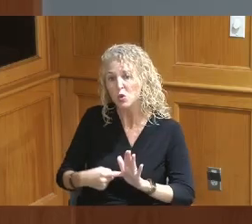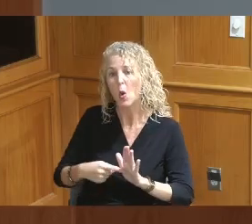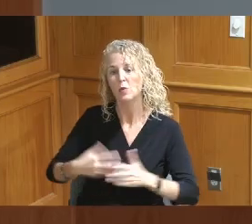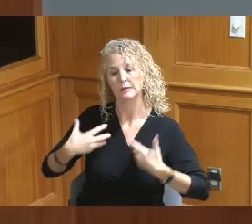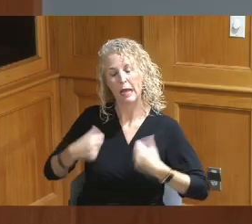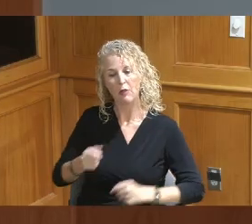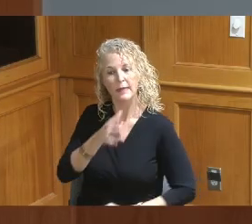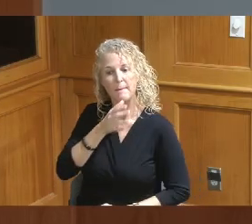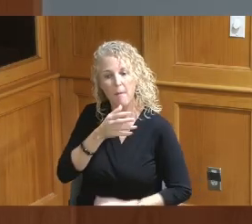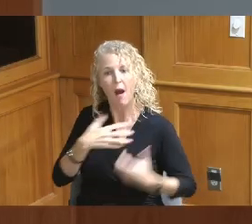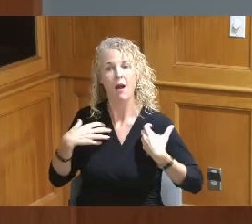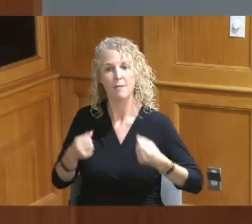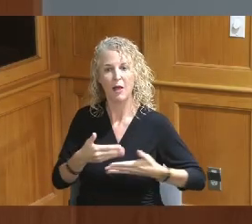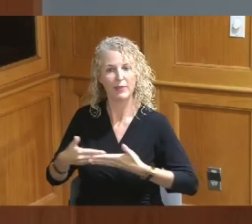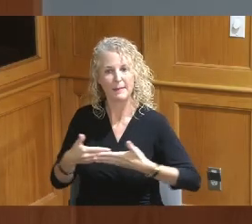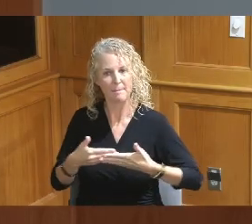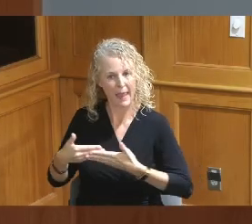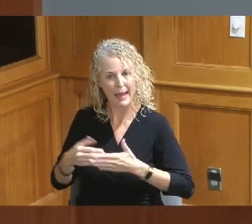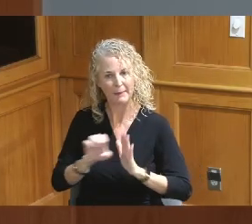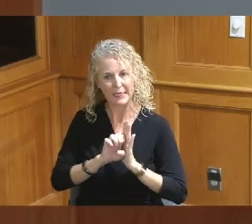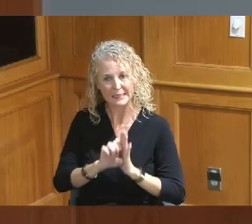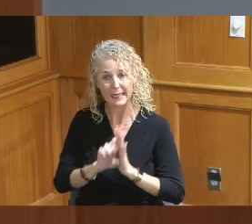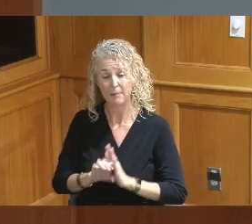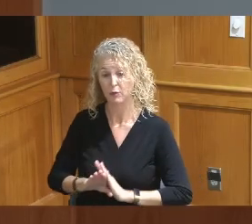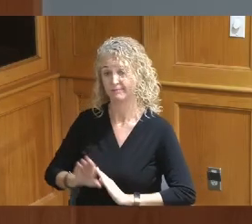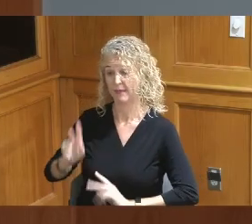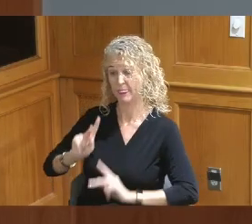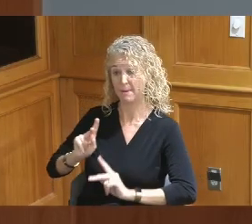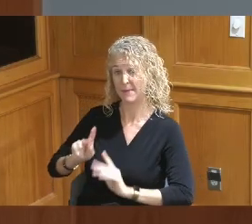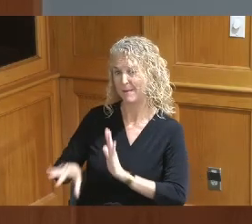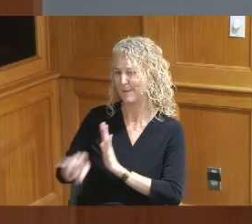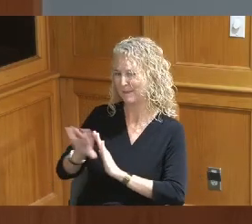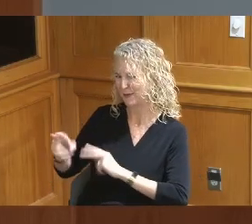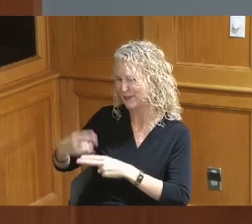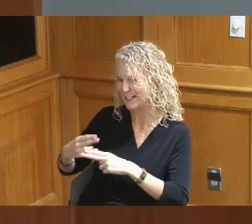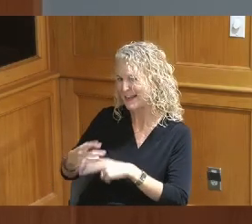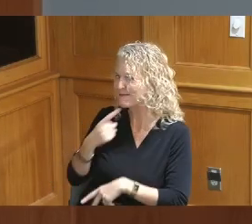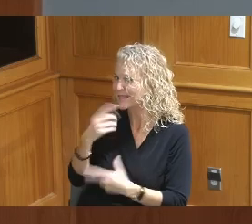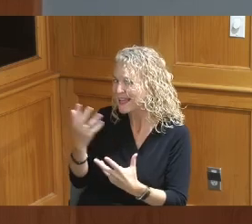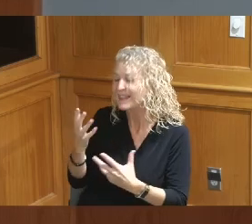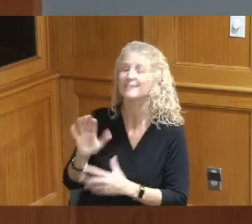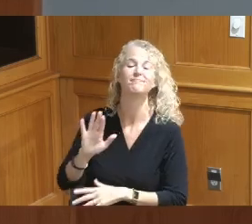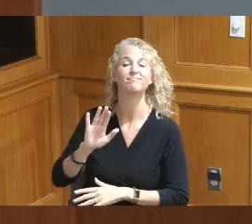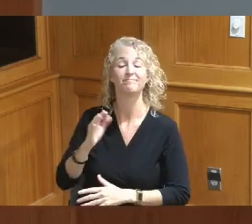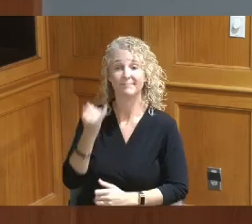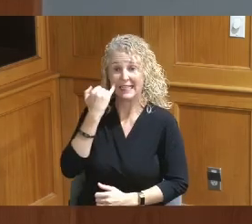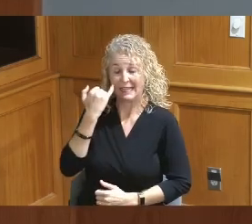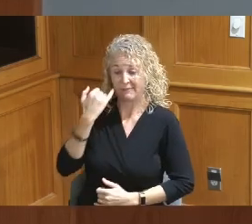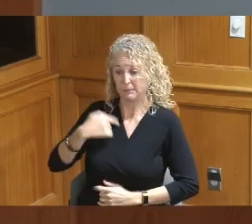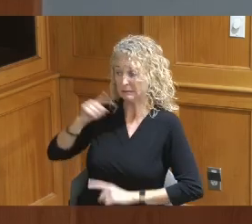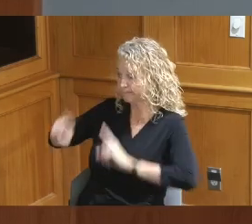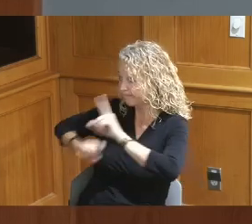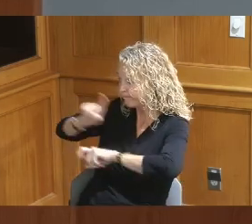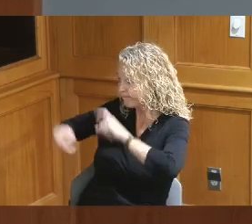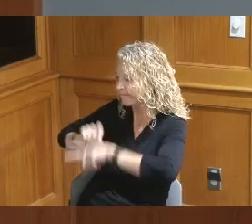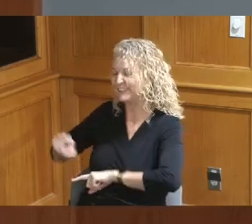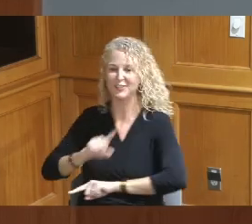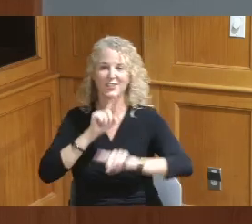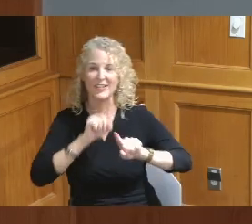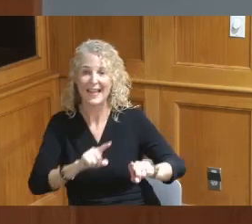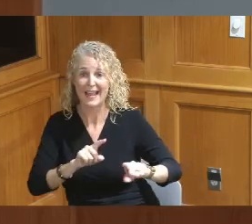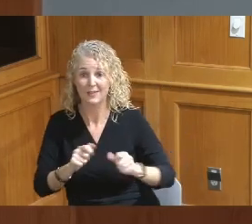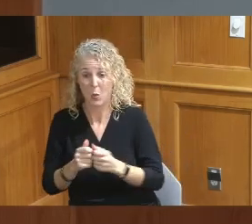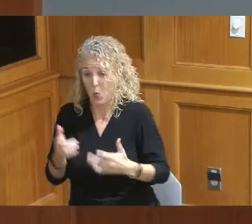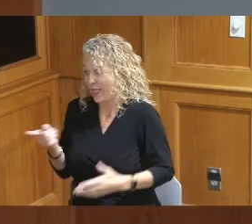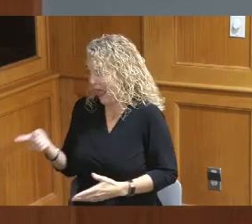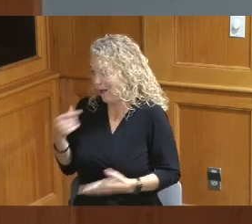and babies. Our nominators put it best. She always has the answers for whatever questions I may have. I don't know what I